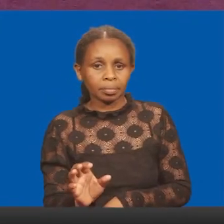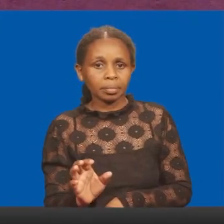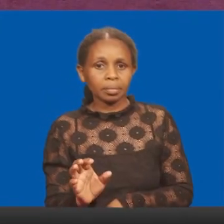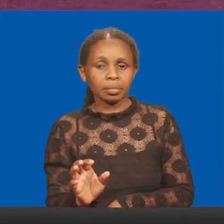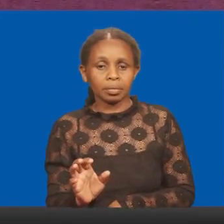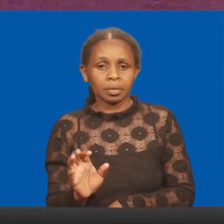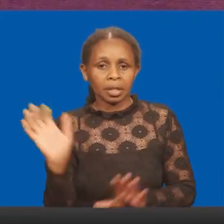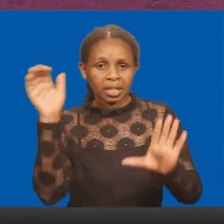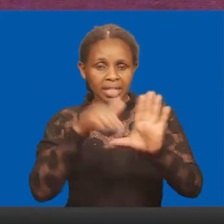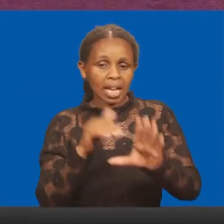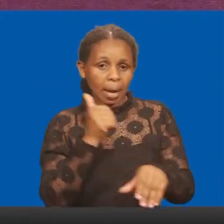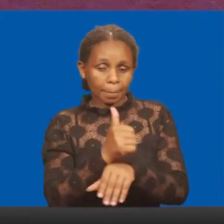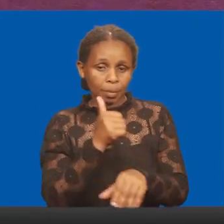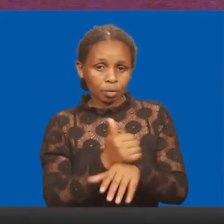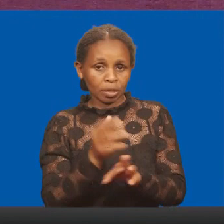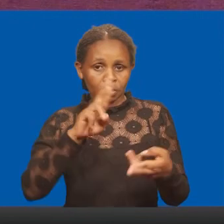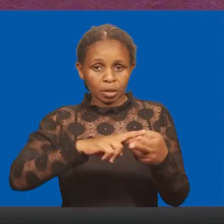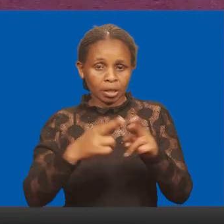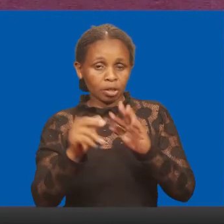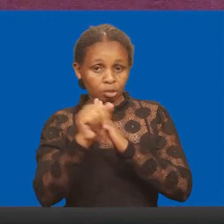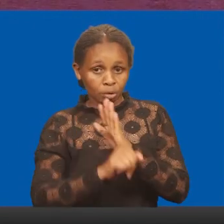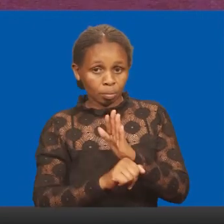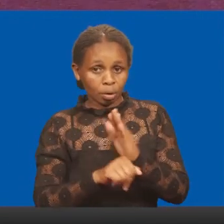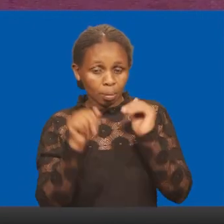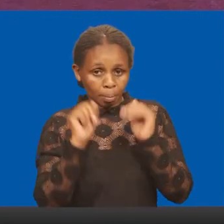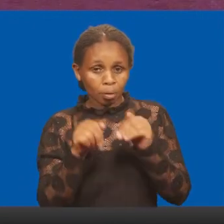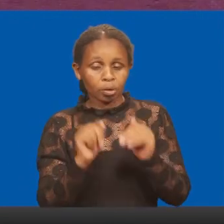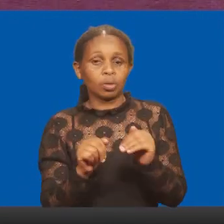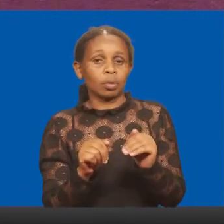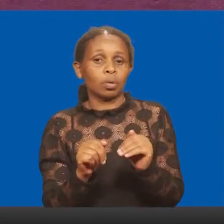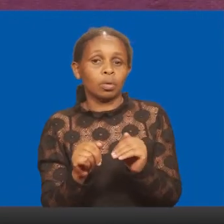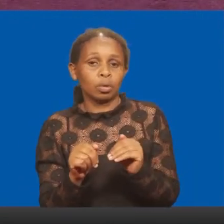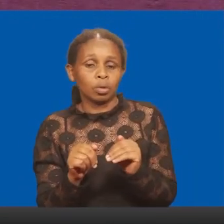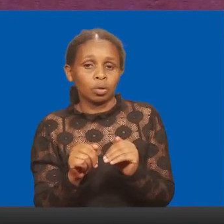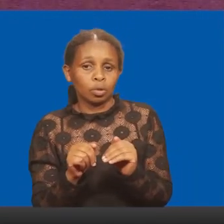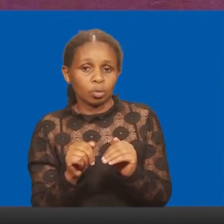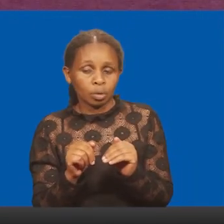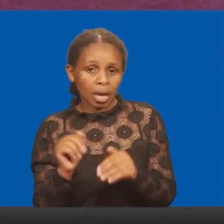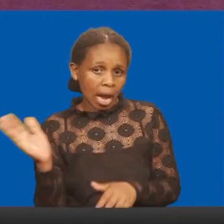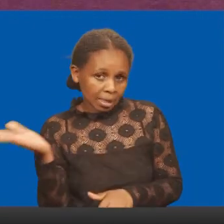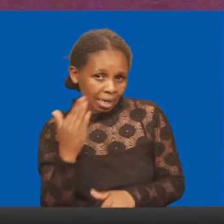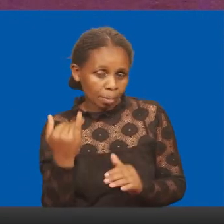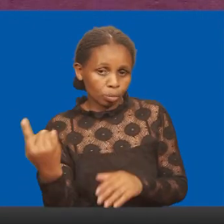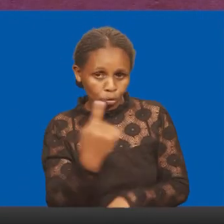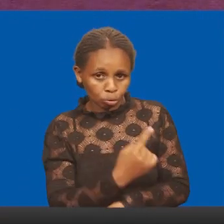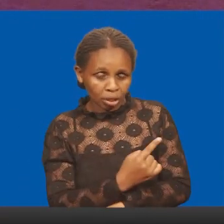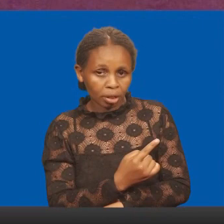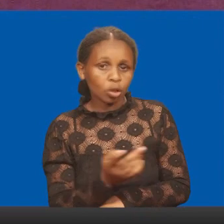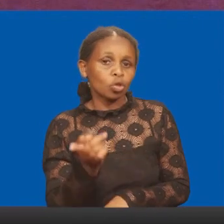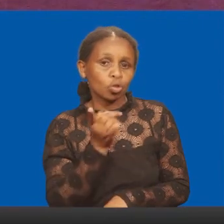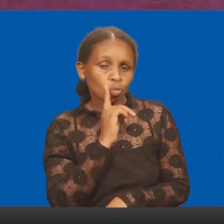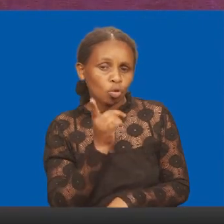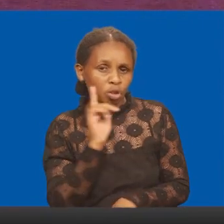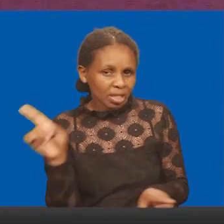If you're in an abusive relationship, it's likely that you're already being harmed. So a slap today,